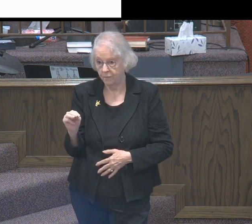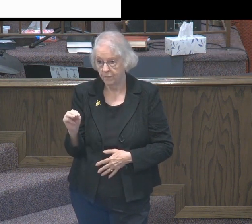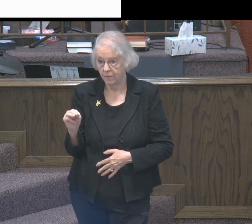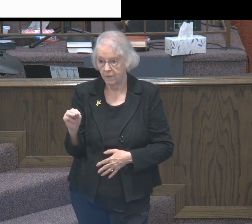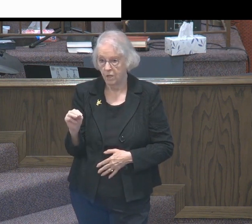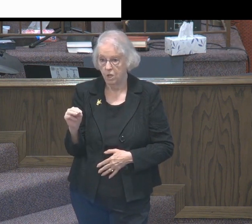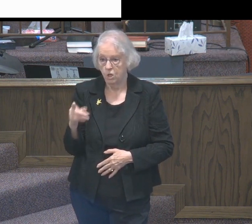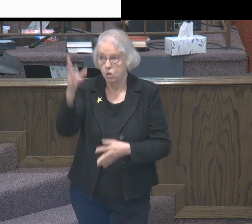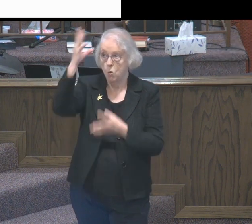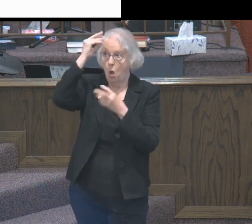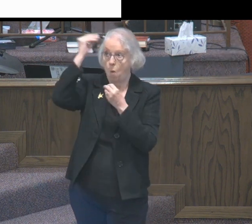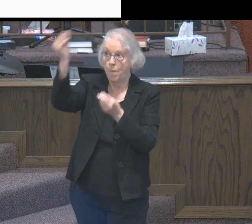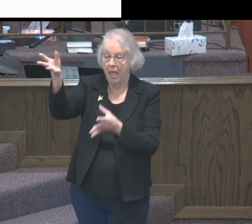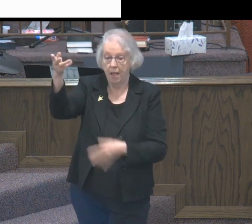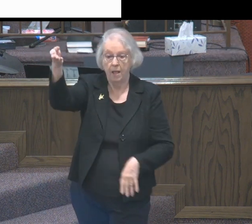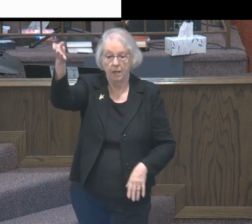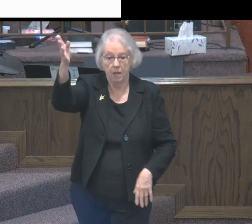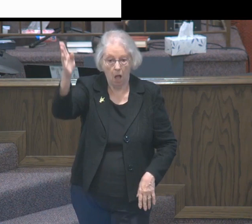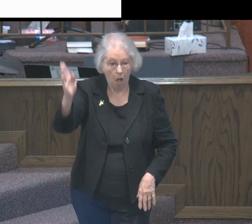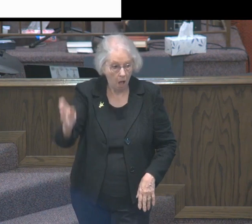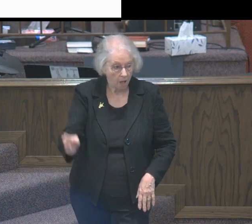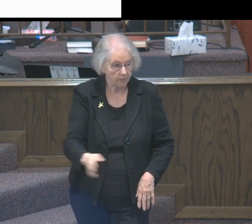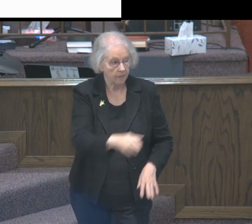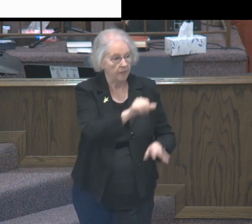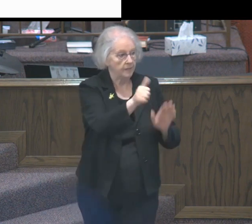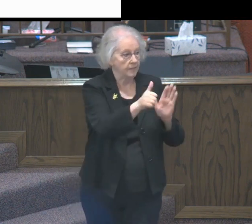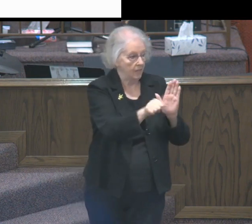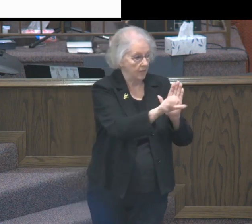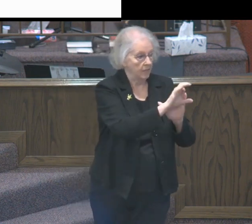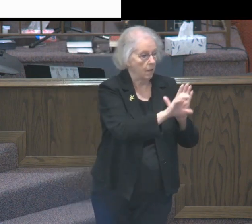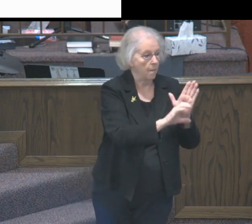like anymore. So I'm going to say all of my inheritance,